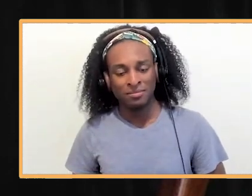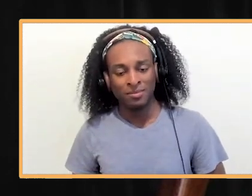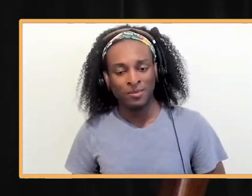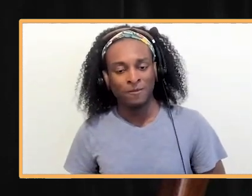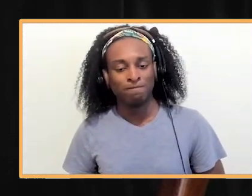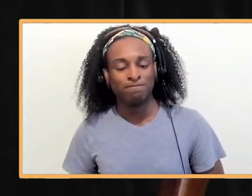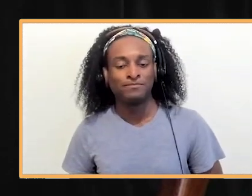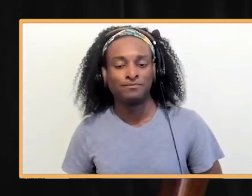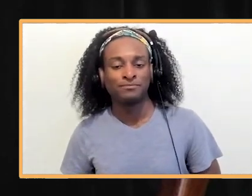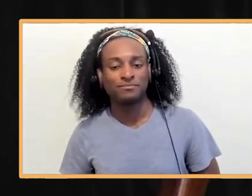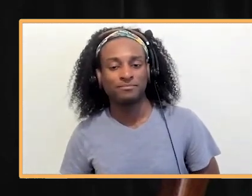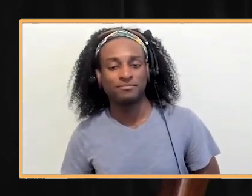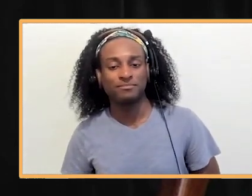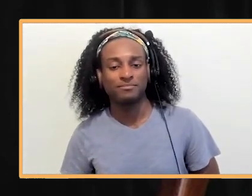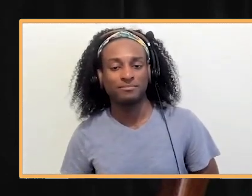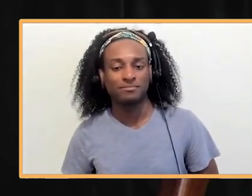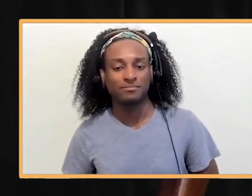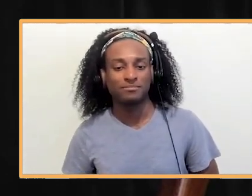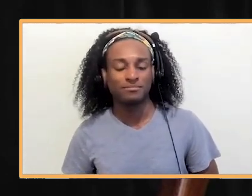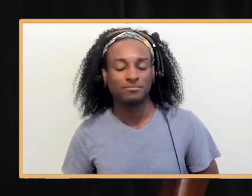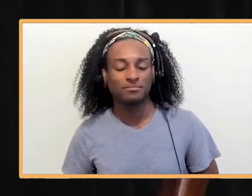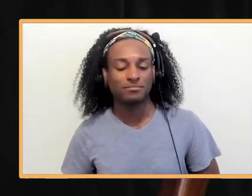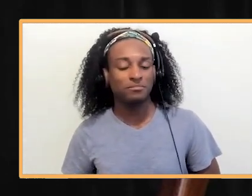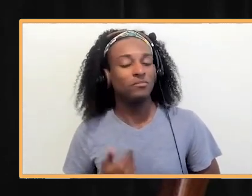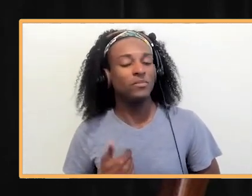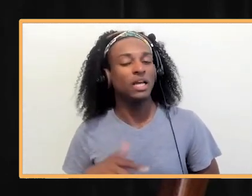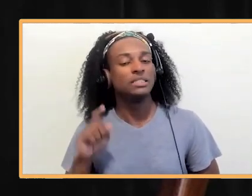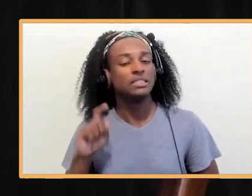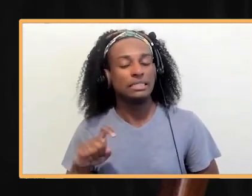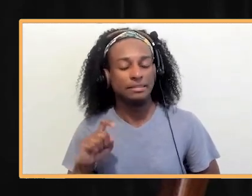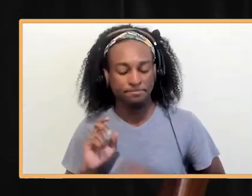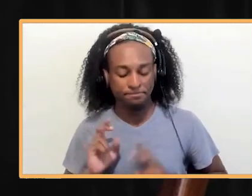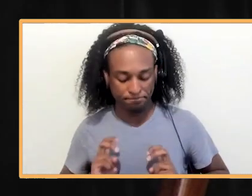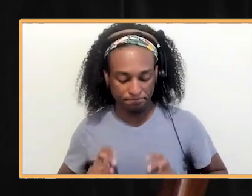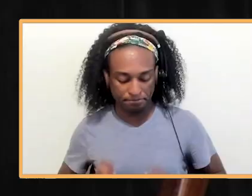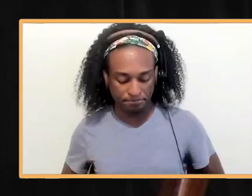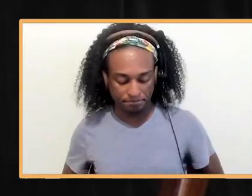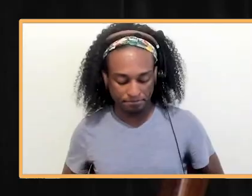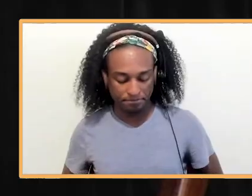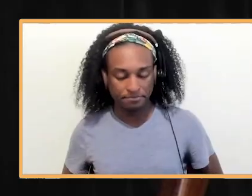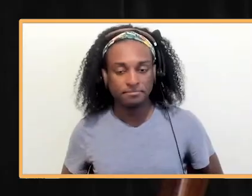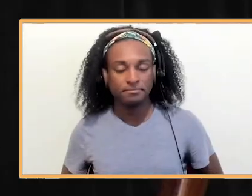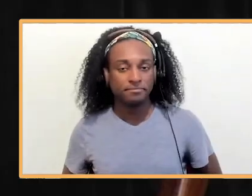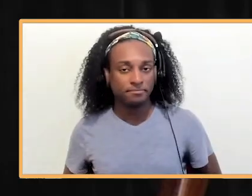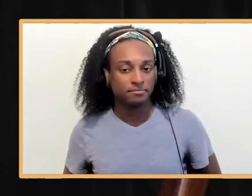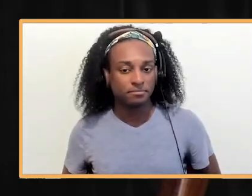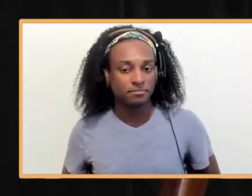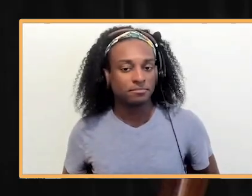It is asking, who are the people whose opinions and